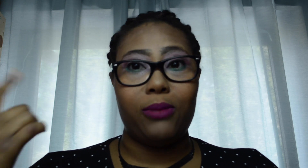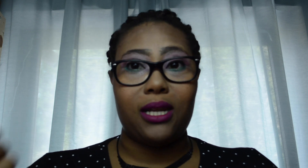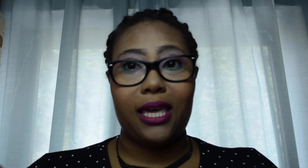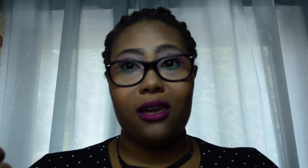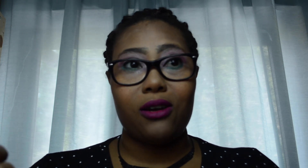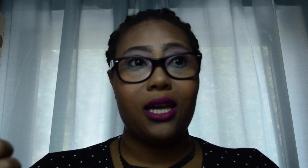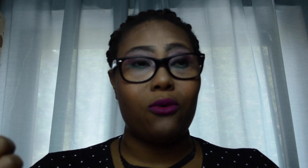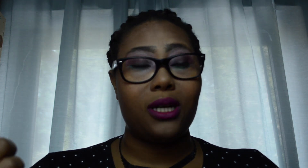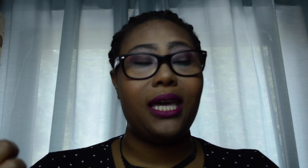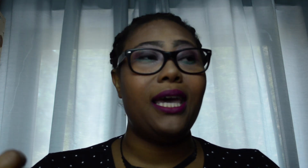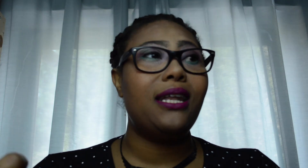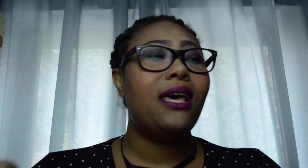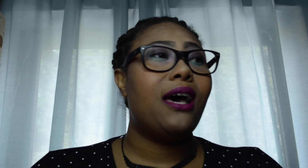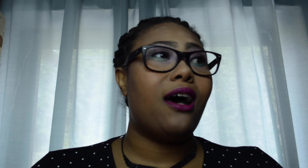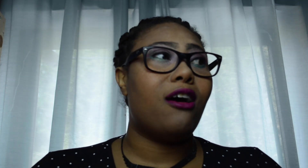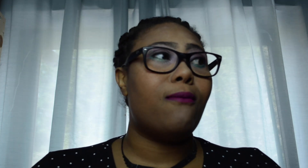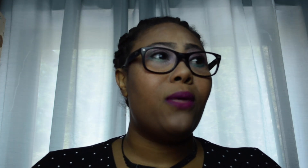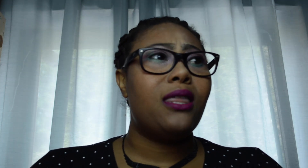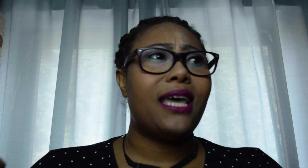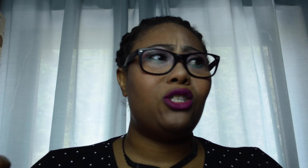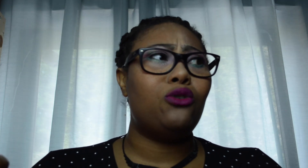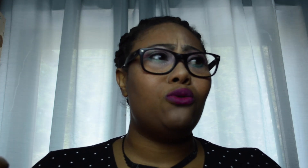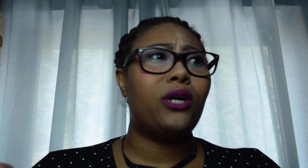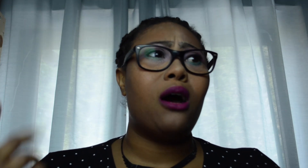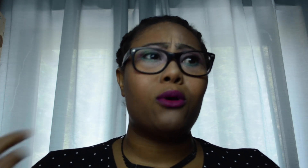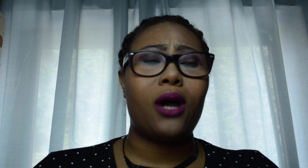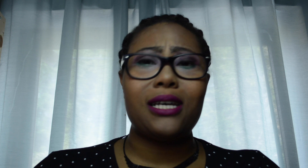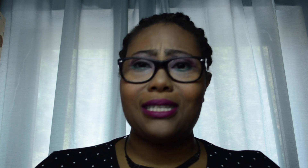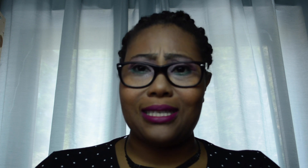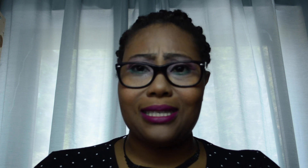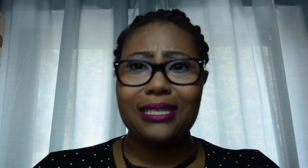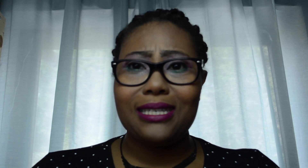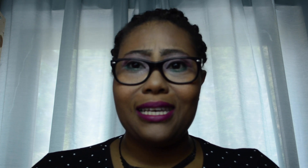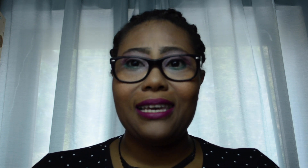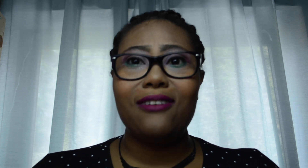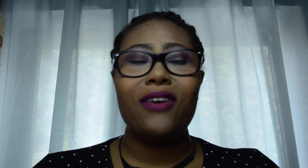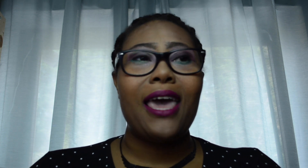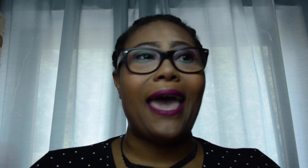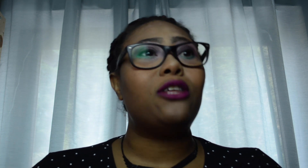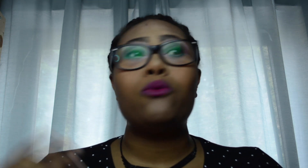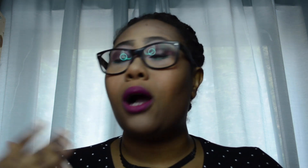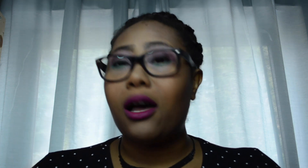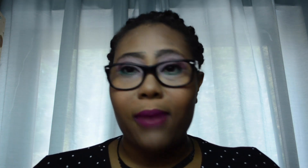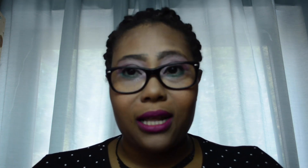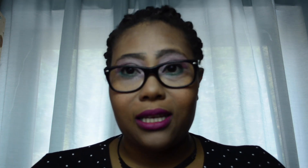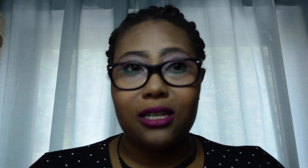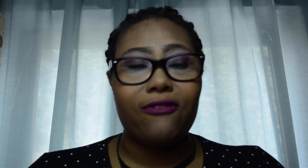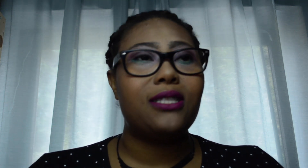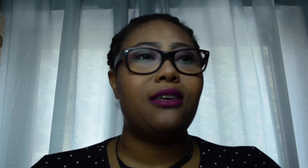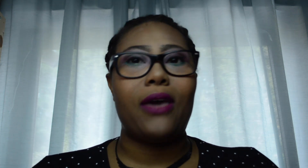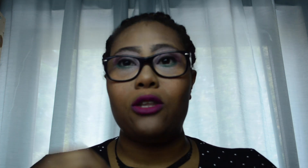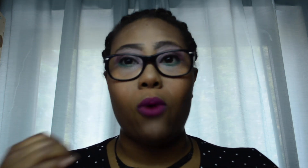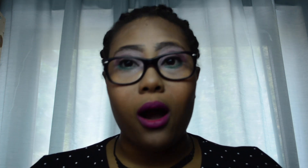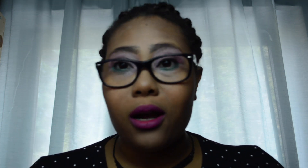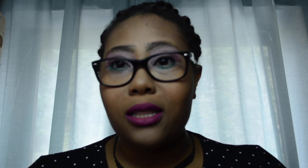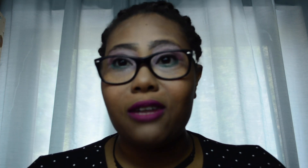racist, you're being a Karen or a Ken, that you come across as insensitive, and you were automatically on the